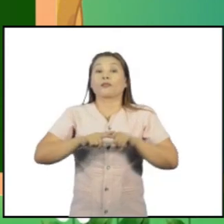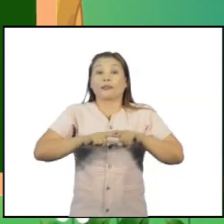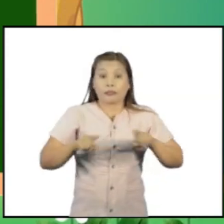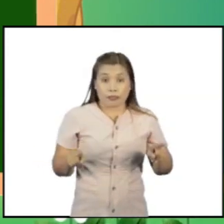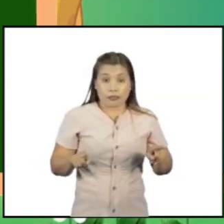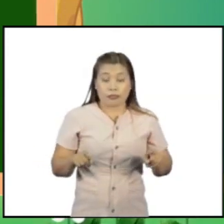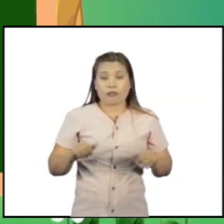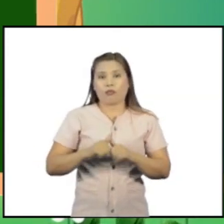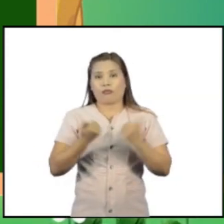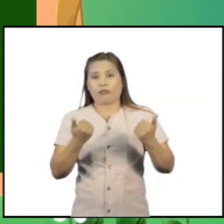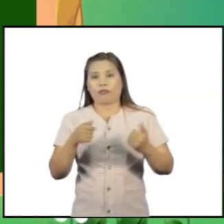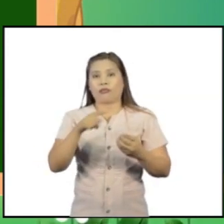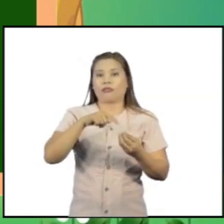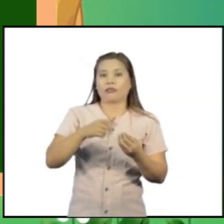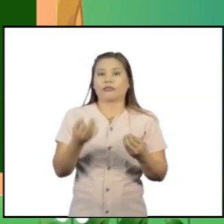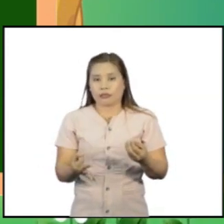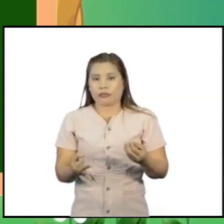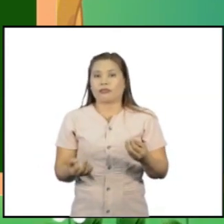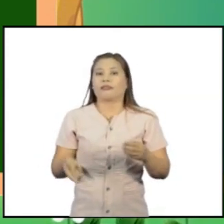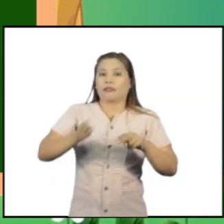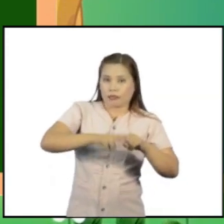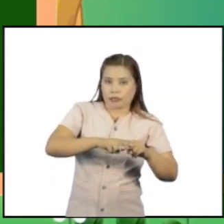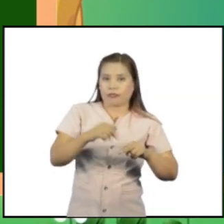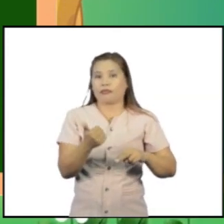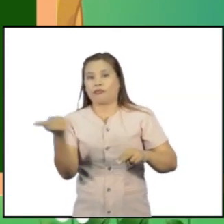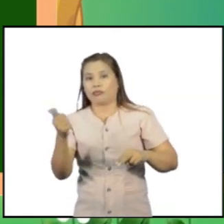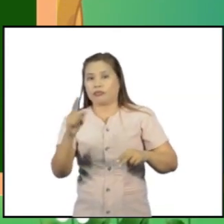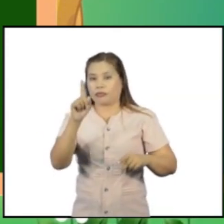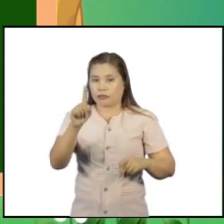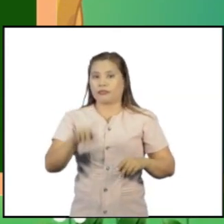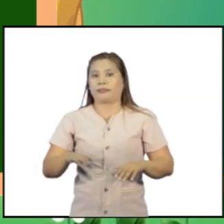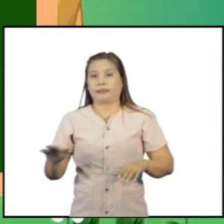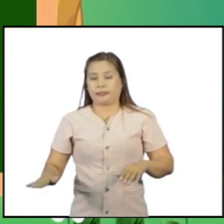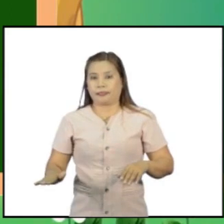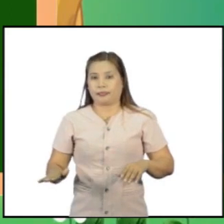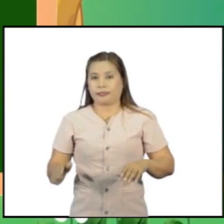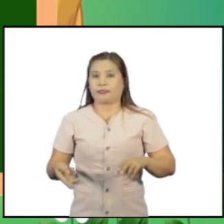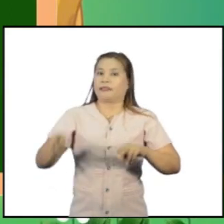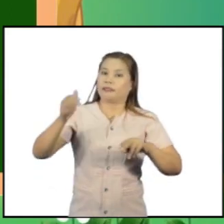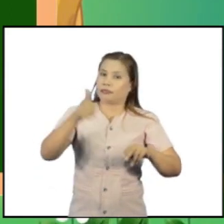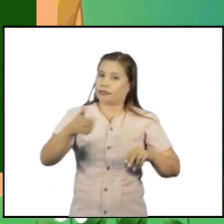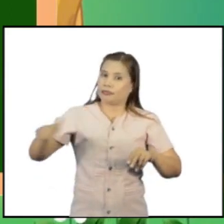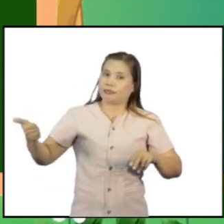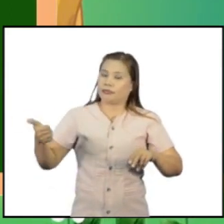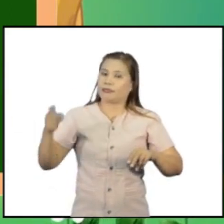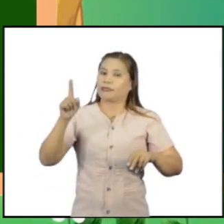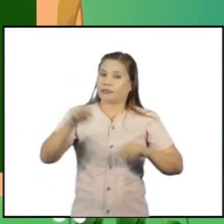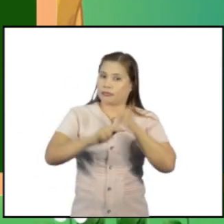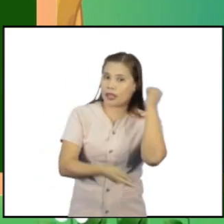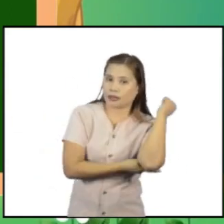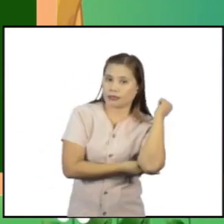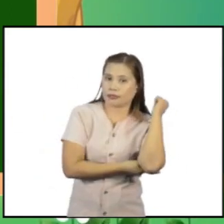But how about if I'm going to add another one kid, another one